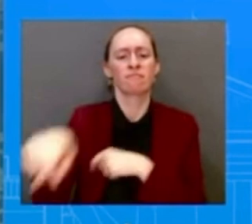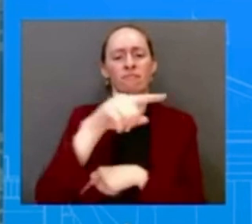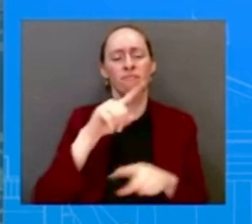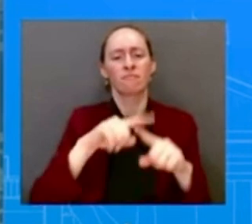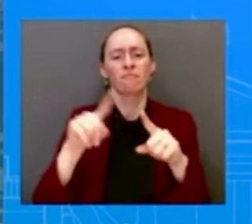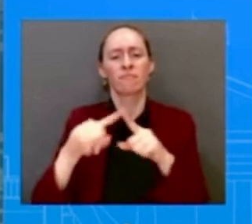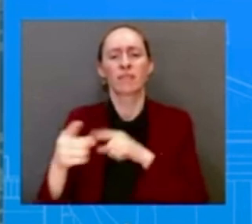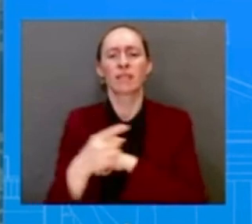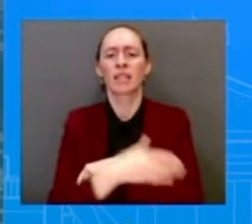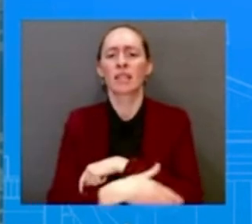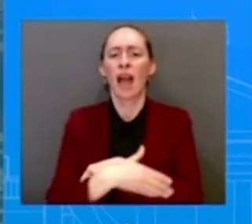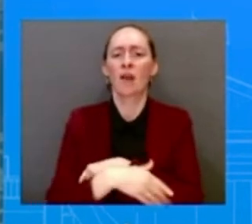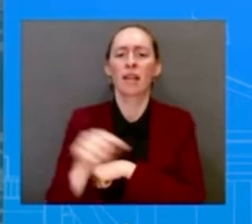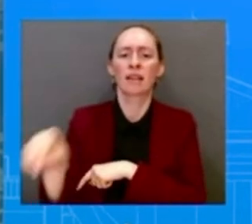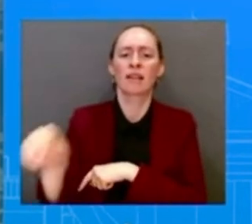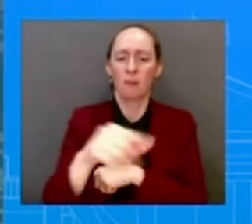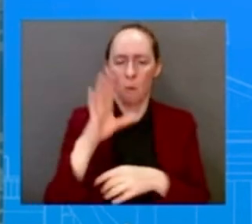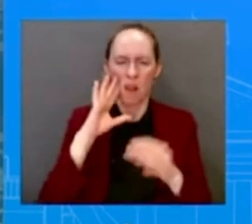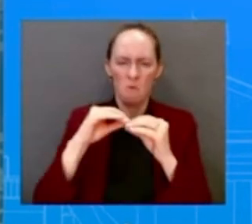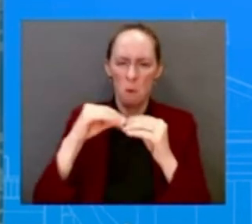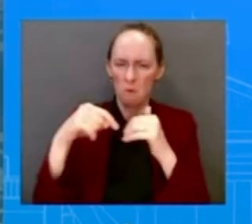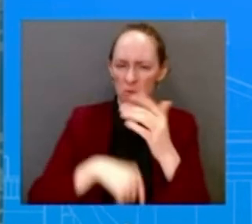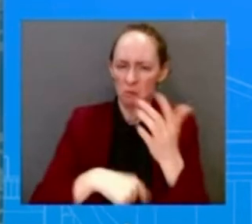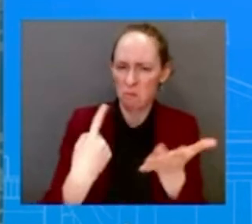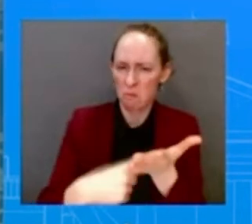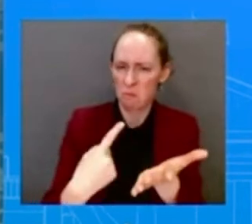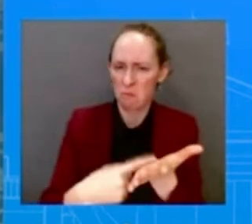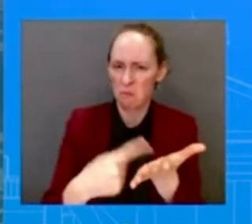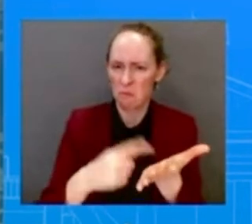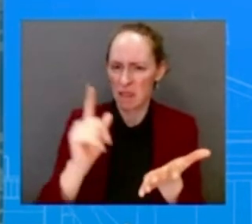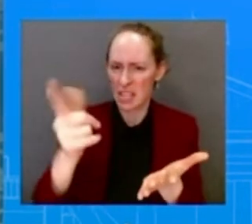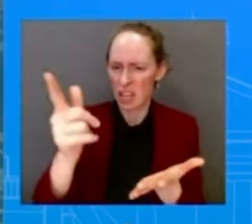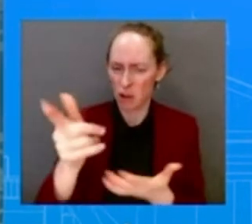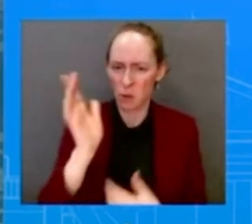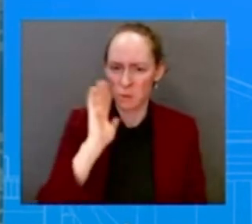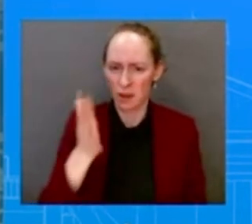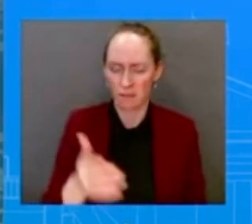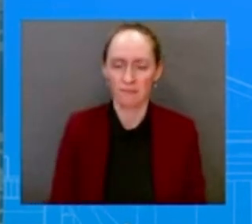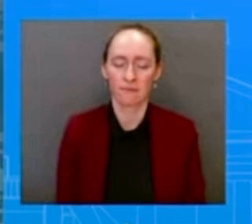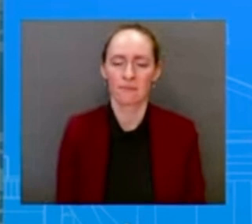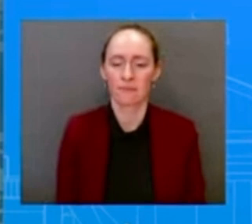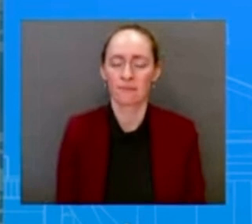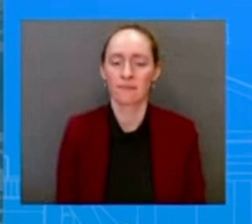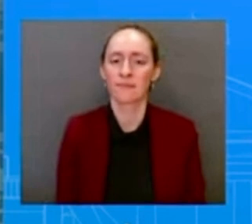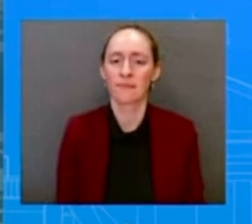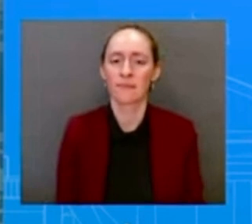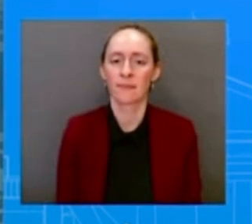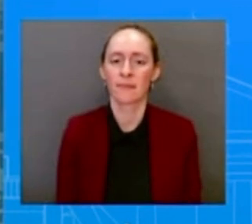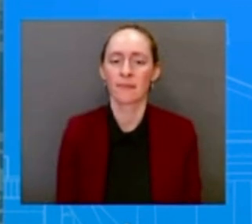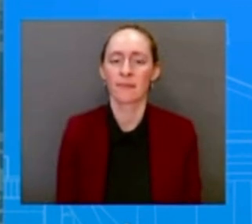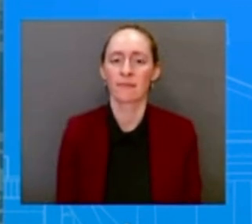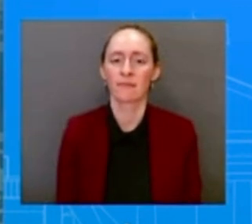share in the week ahead and in a day or two. And finally, there is